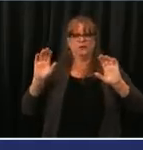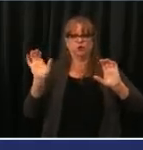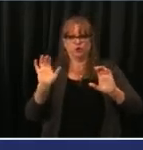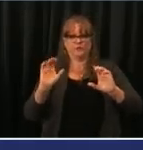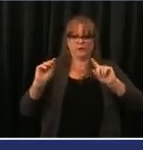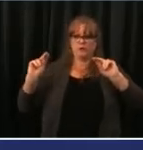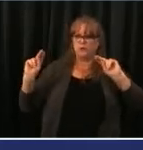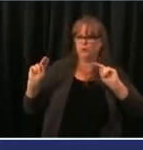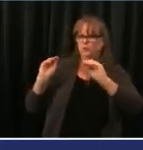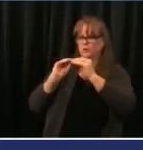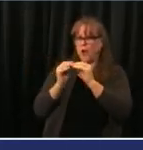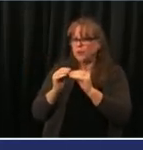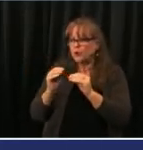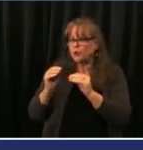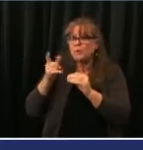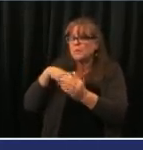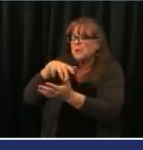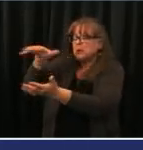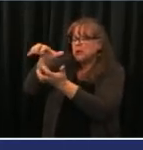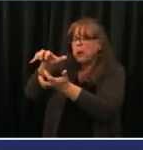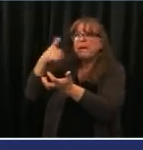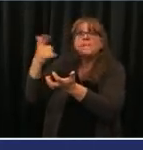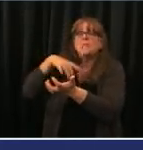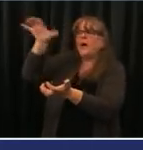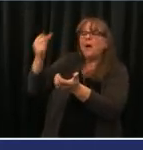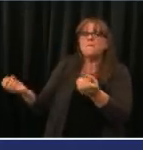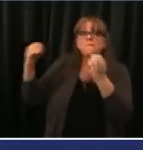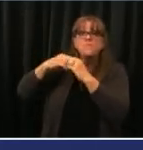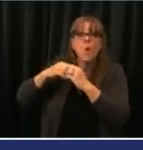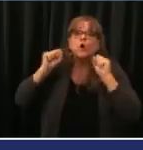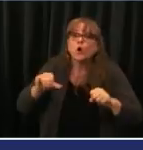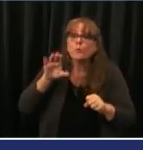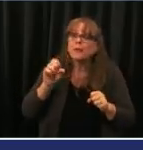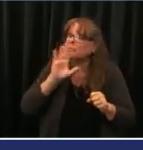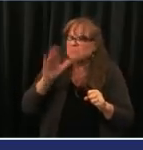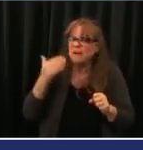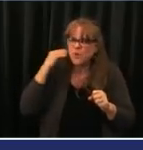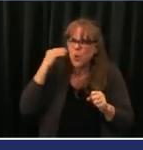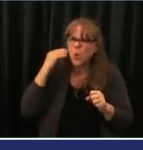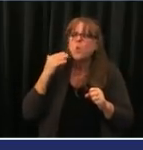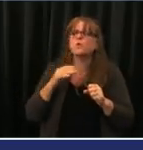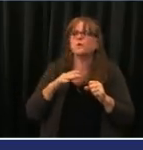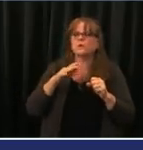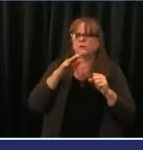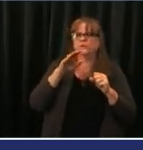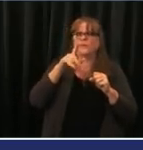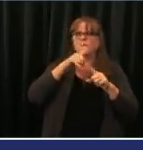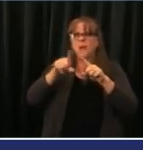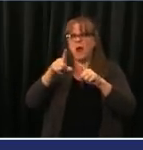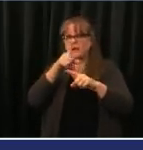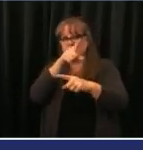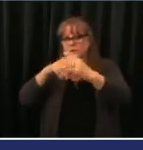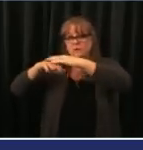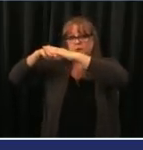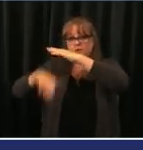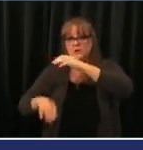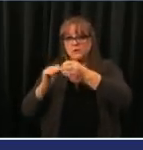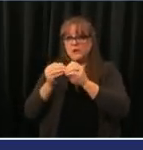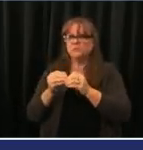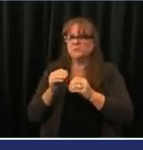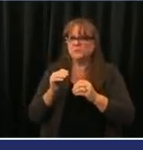higher. We do not anticipate the supply chain to diminish forward. We've been very thoughtful on this supply, and